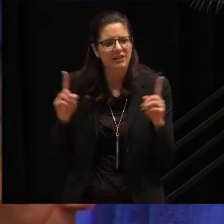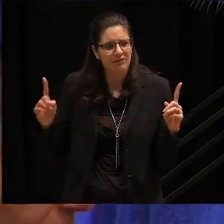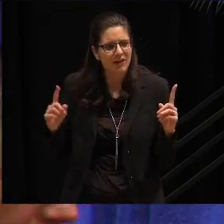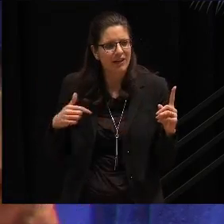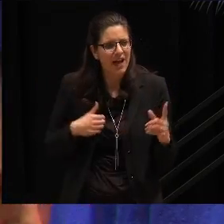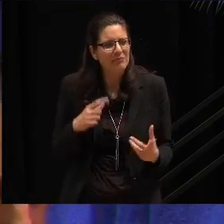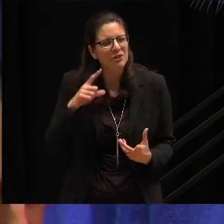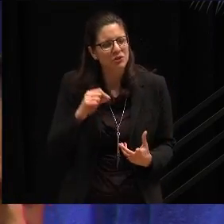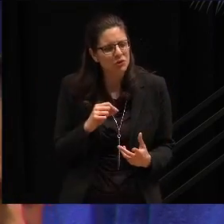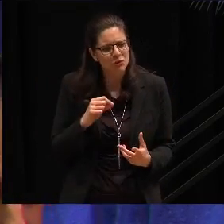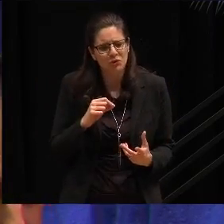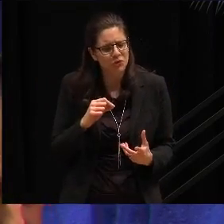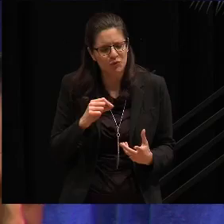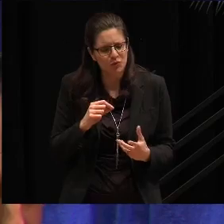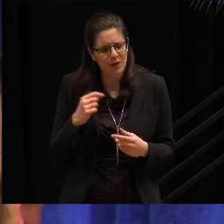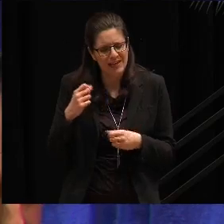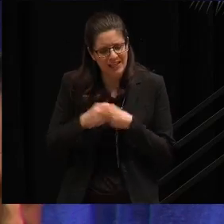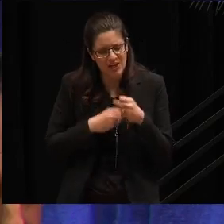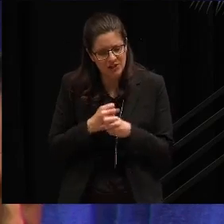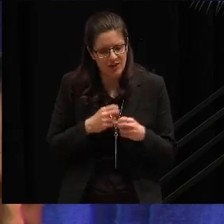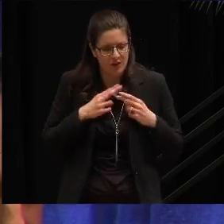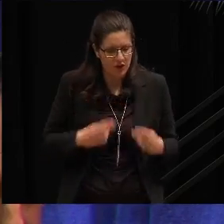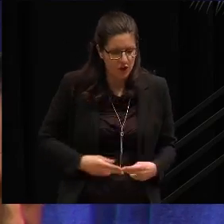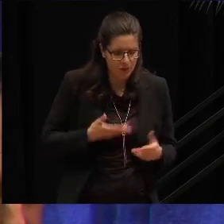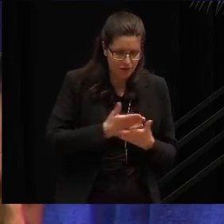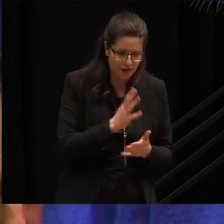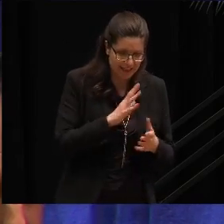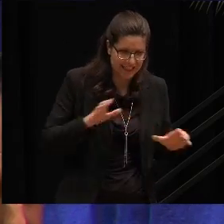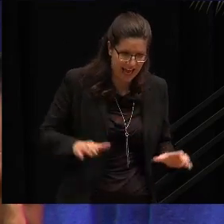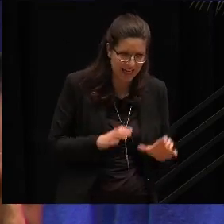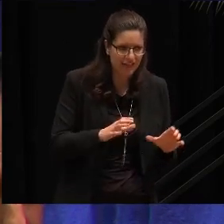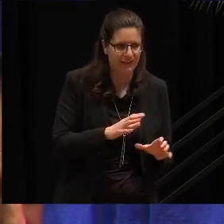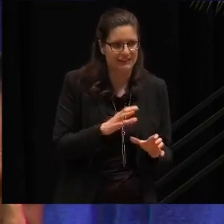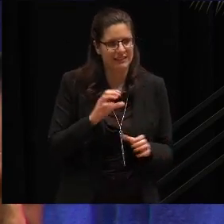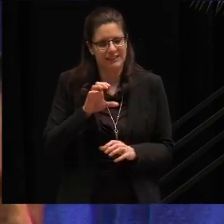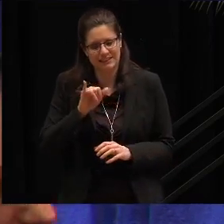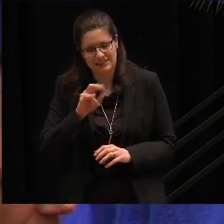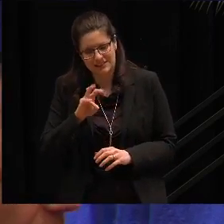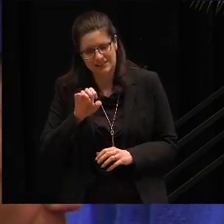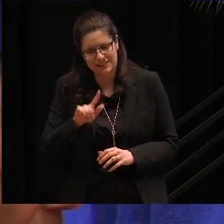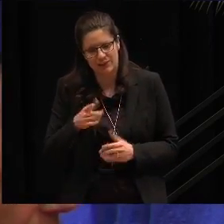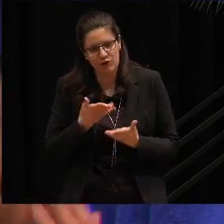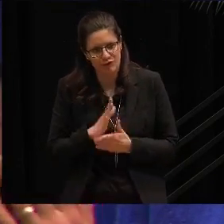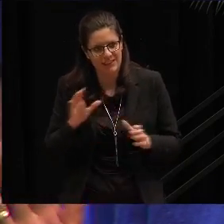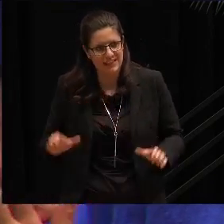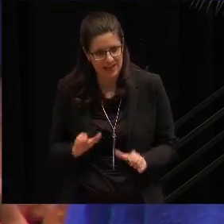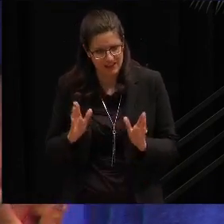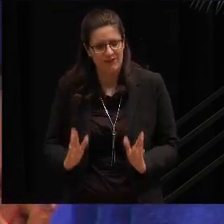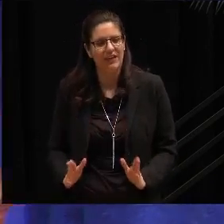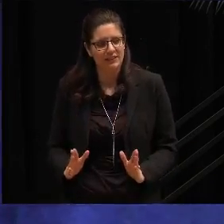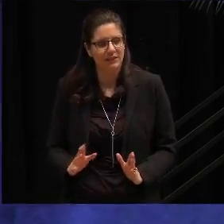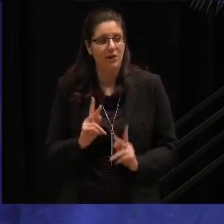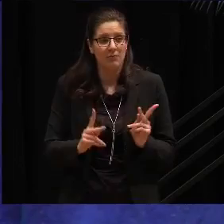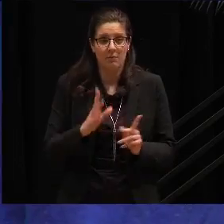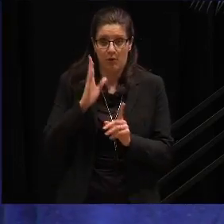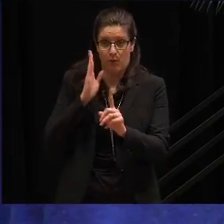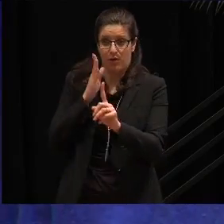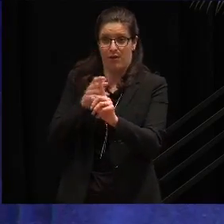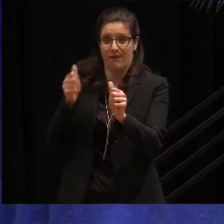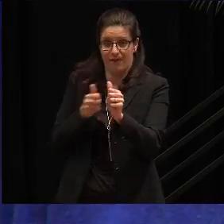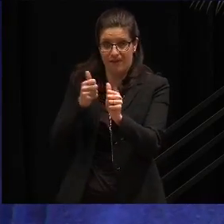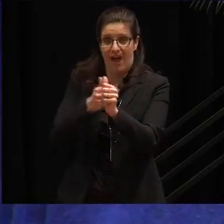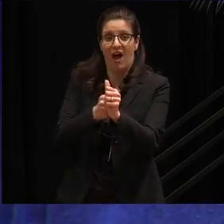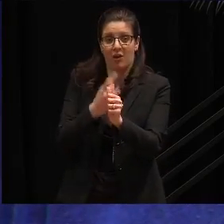20 years as a human and civil rights activist, and this president, somebody said, as you said, that, you know, people follow just one issue. I